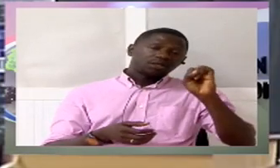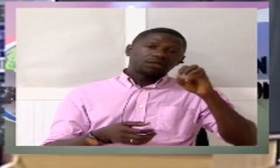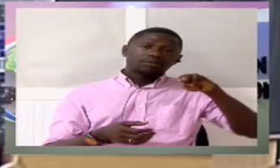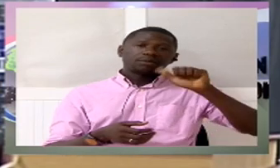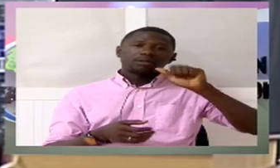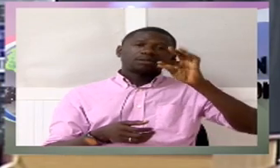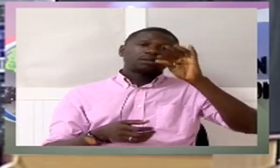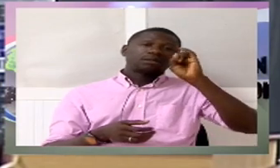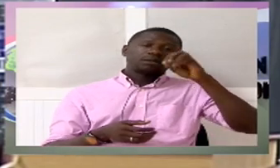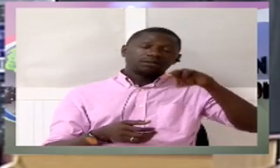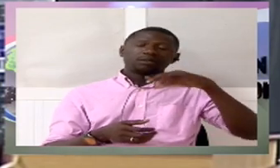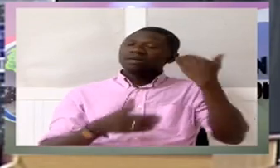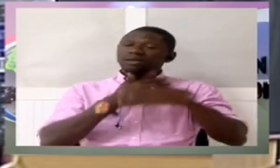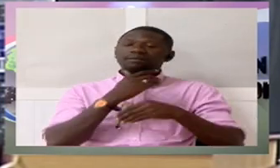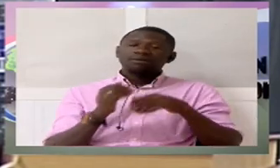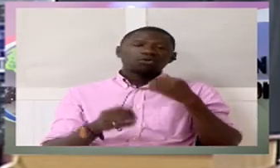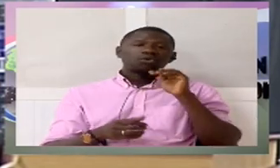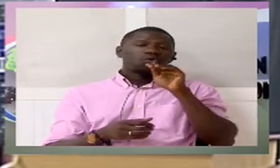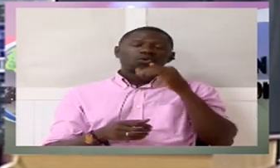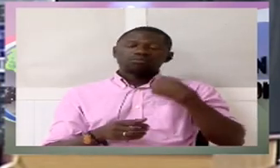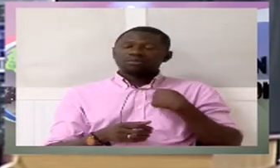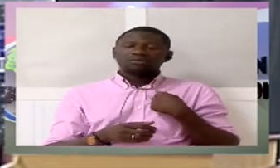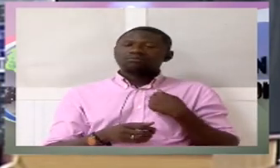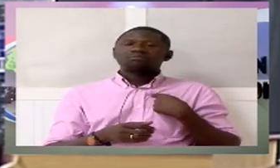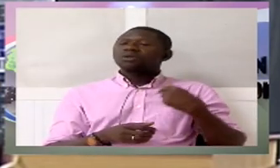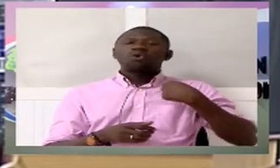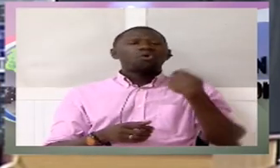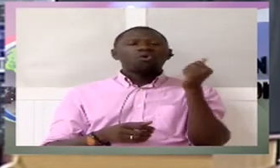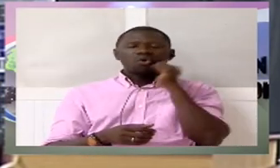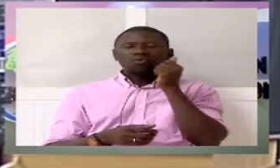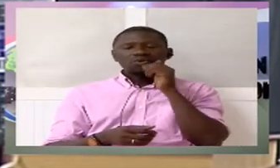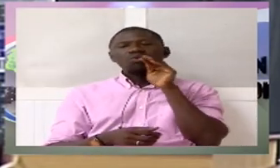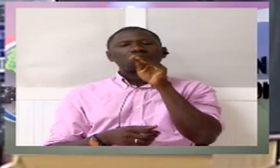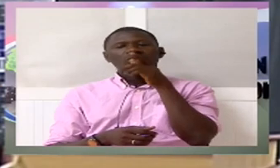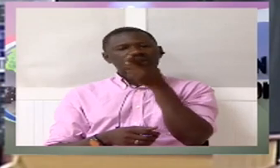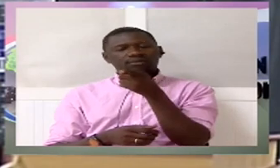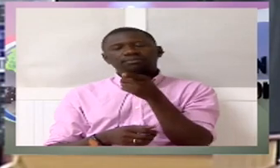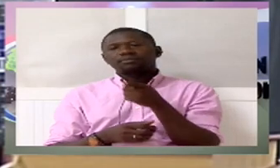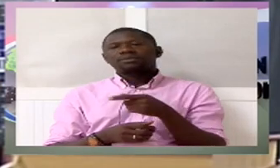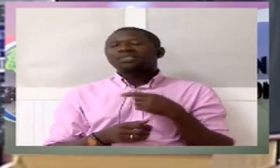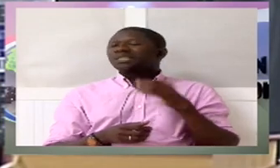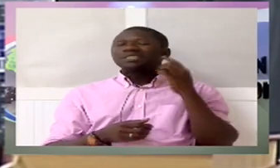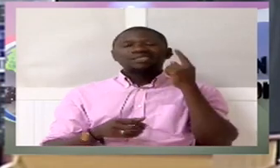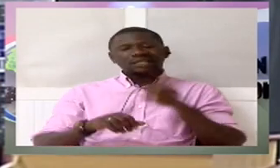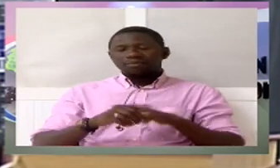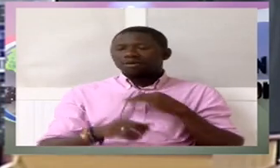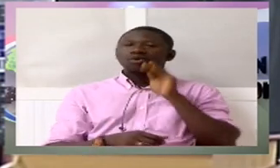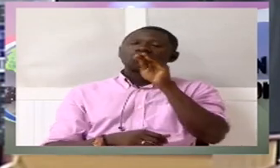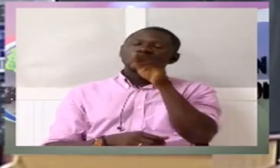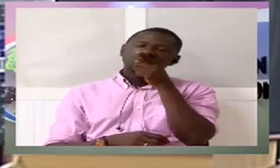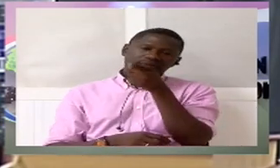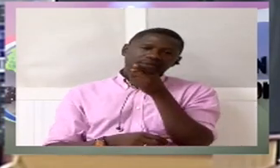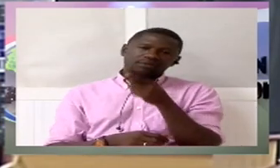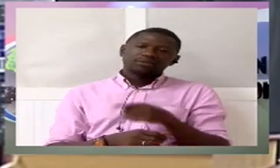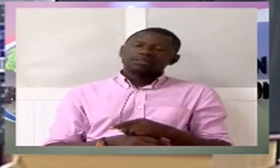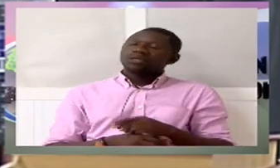No. Martin never called. He never called me. I was the one calling him. Call what you want. And each time I call him, he